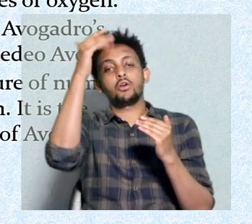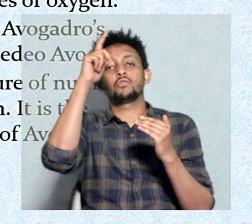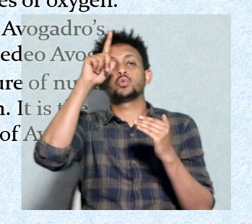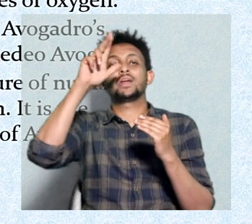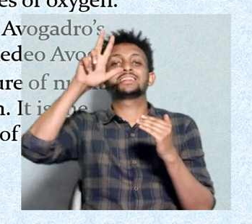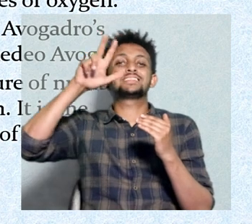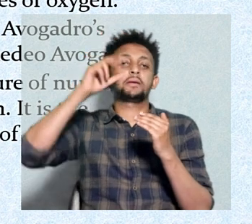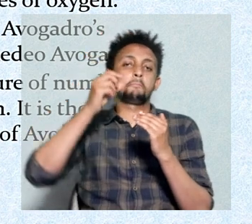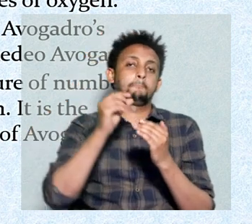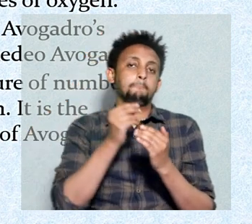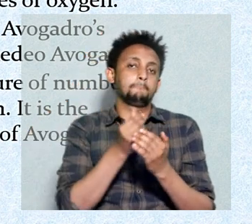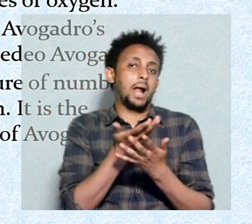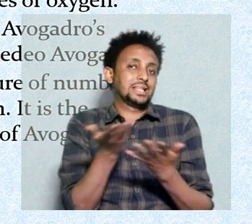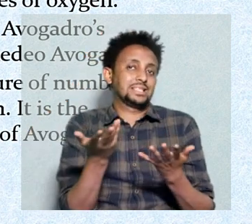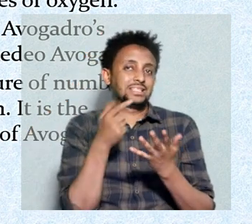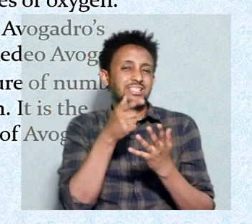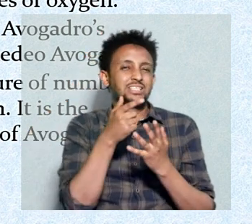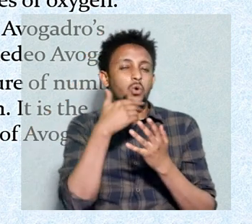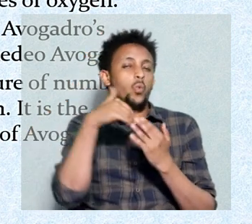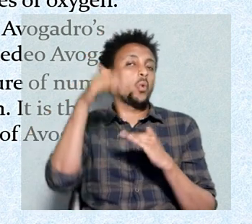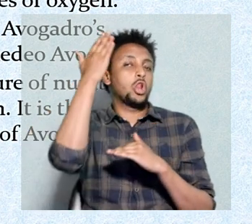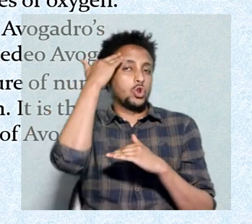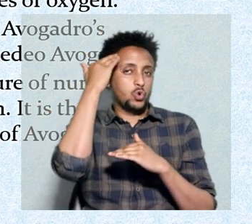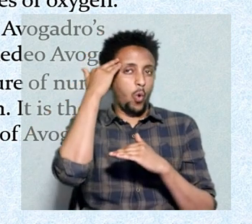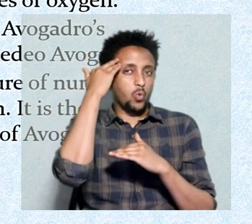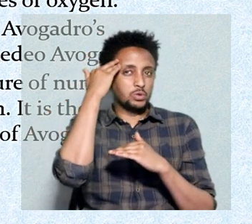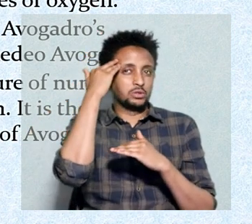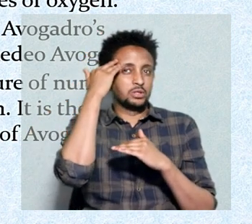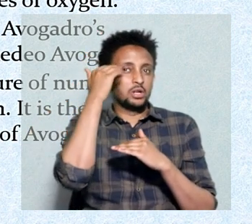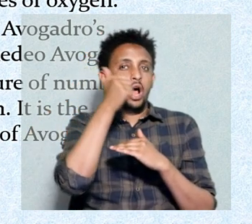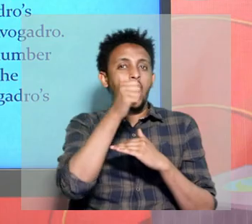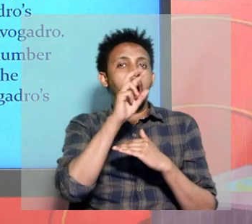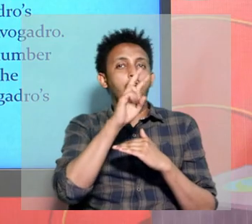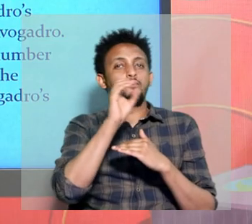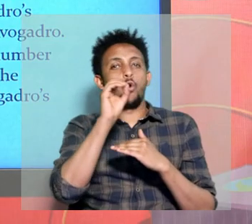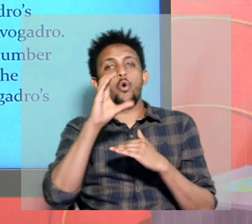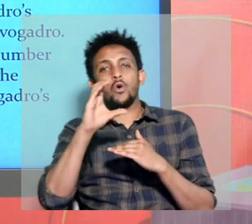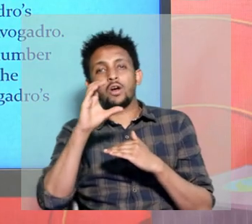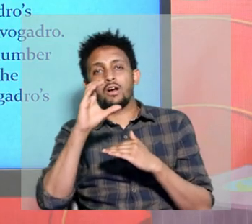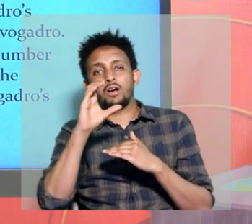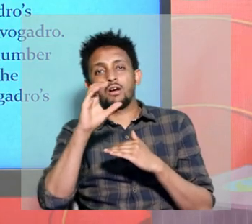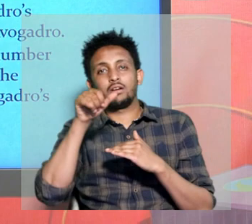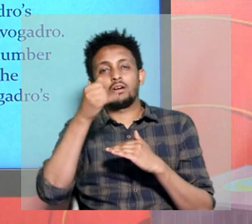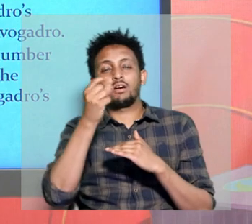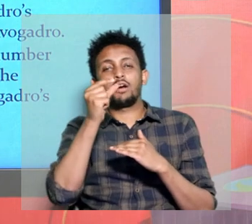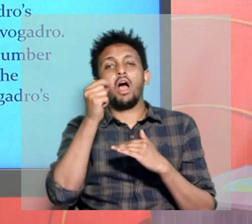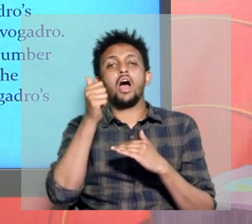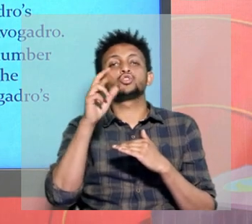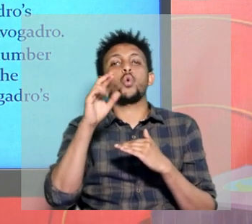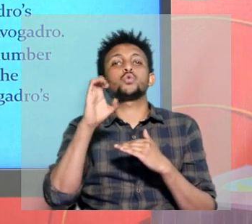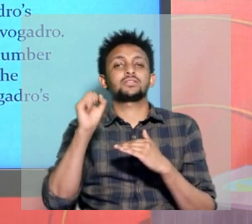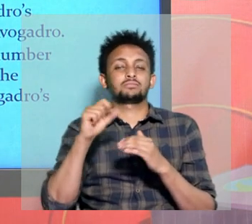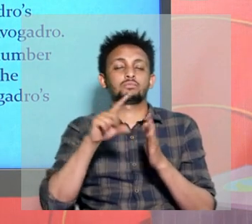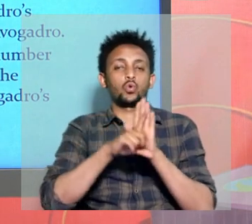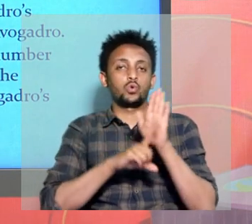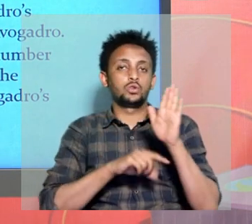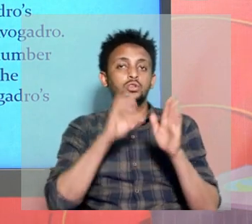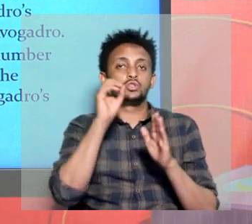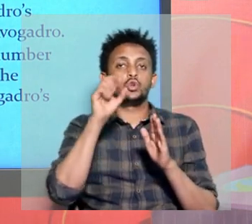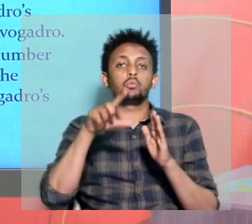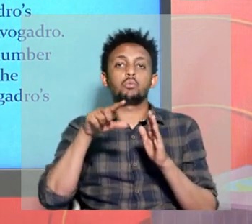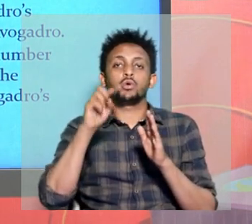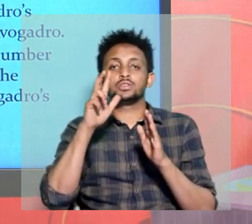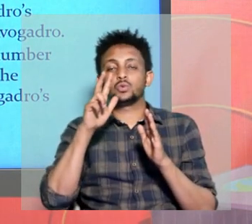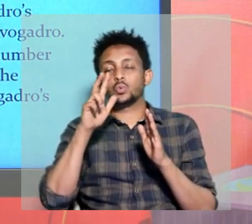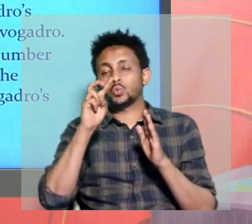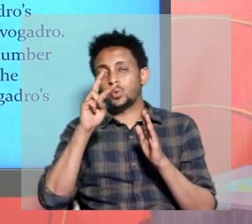23 particles. And this is a well-known number known to be Avogadro's number. So 1 mole is equivalent to that of 6.02 times 10 to the